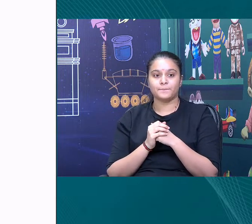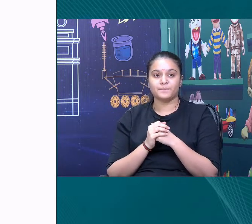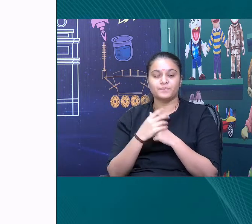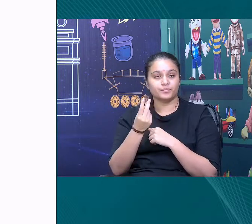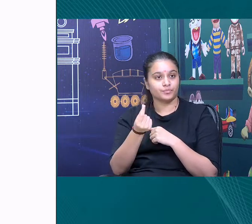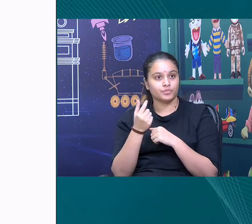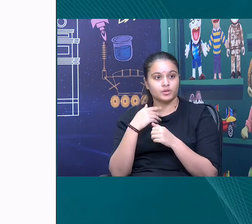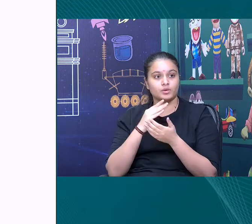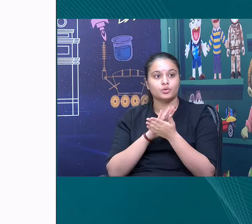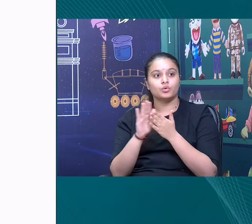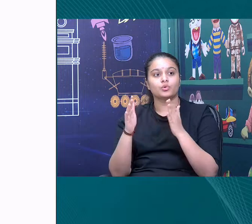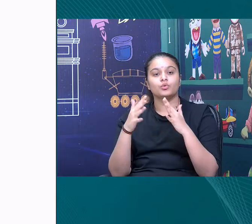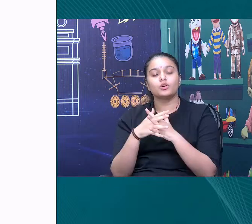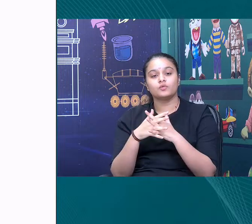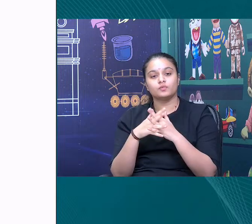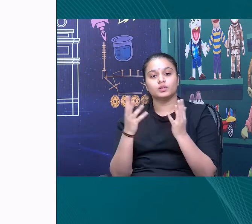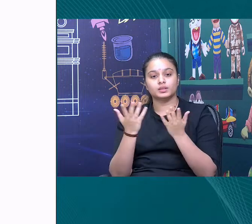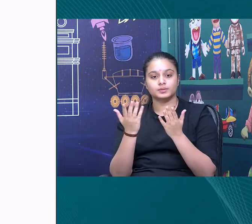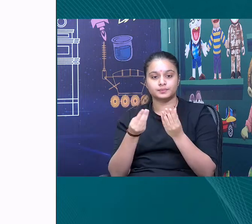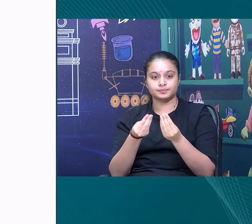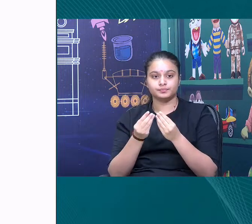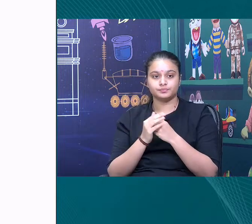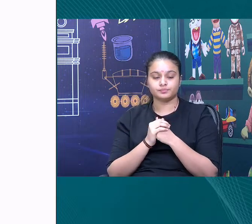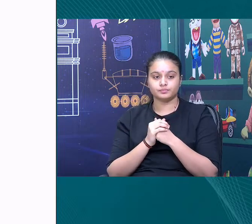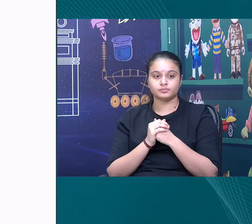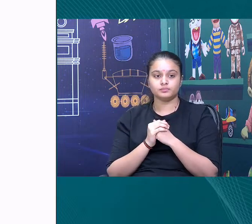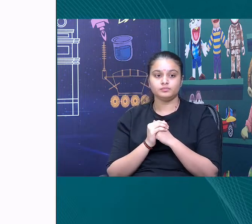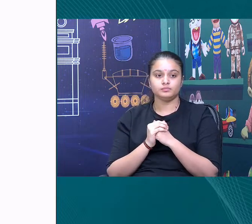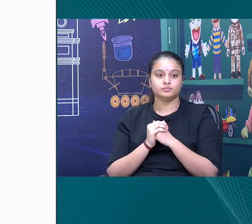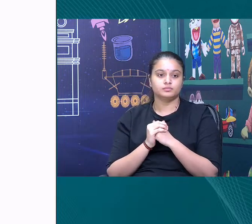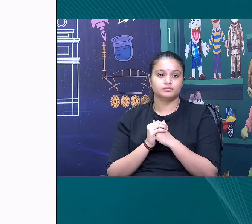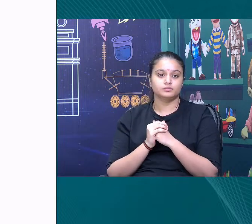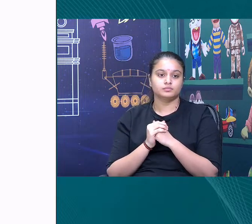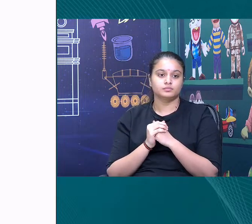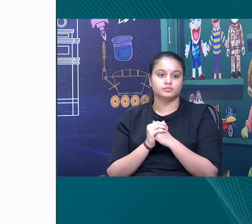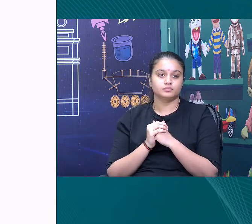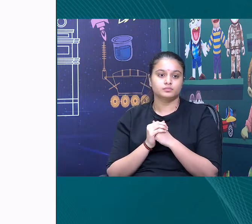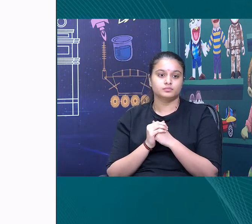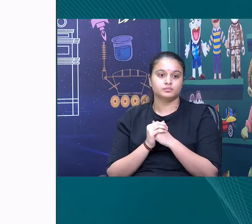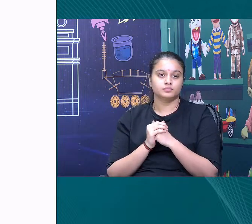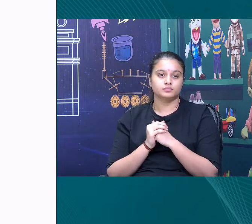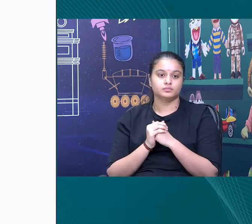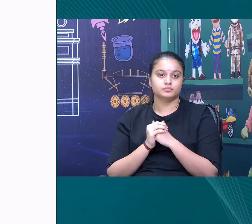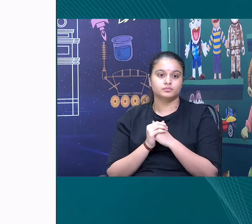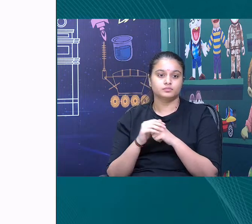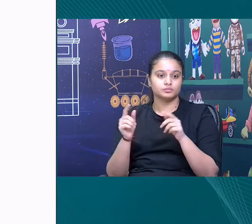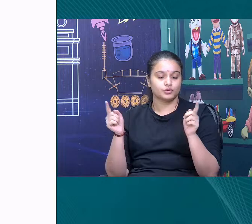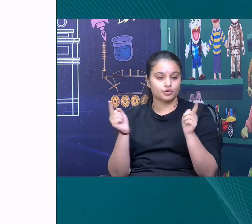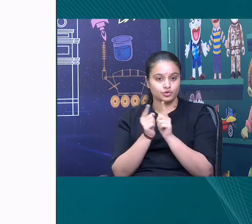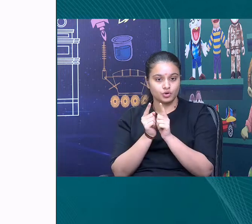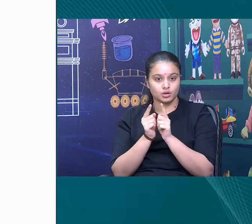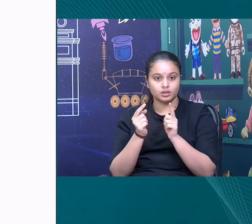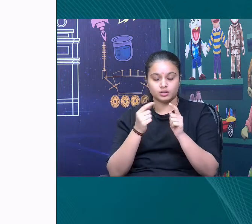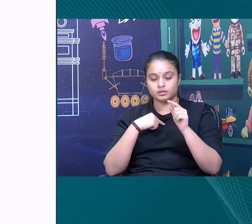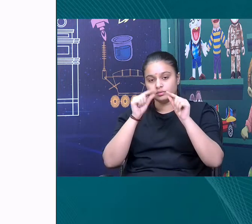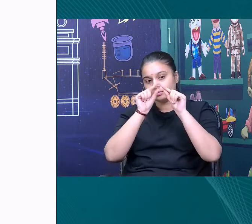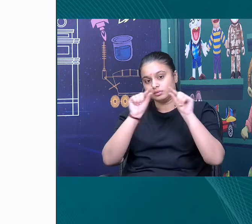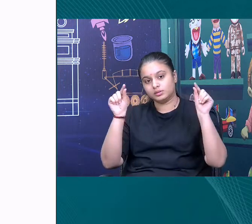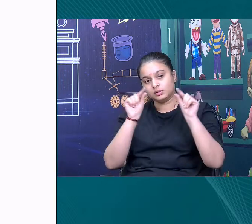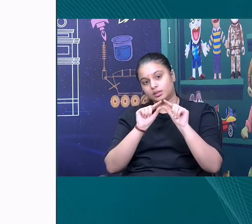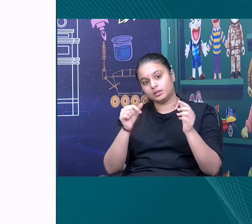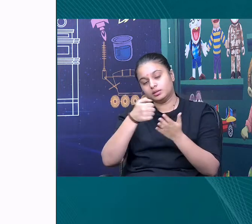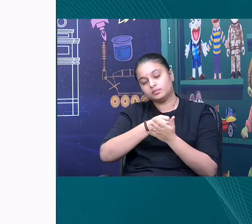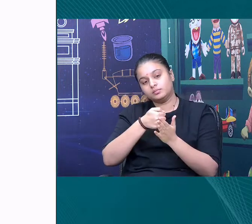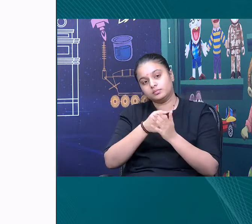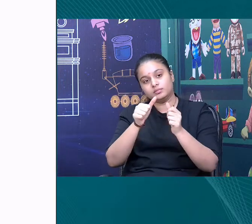Let's quickly take a look at our homework. Okay. There are short sentence based answers that we've